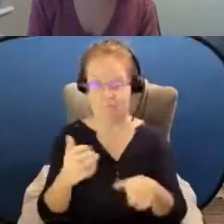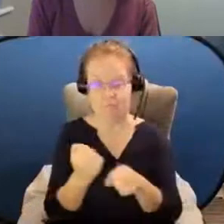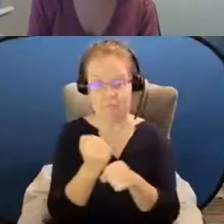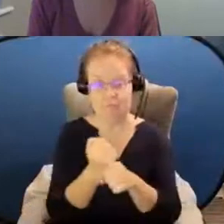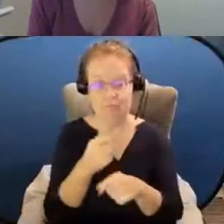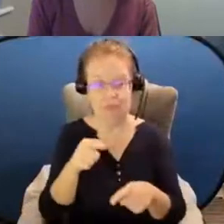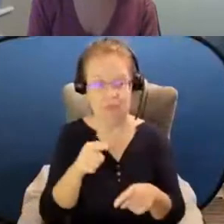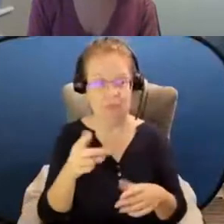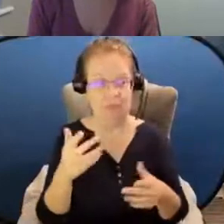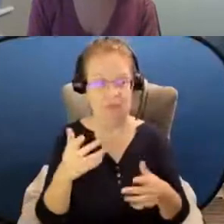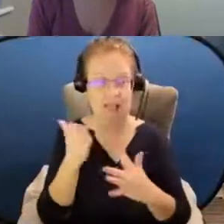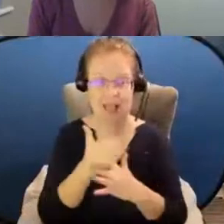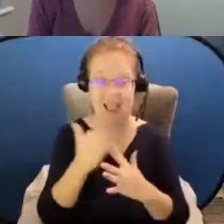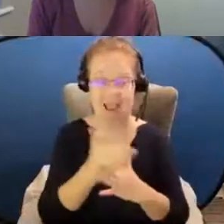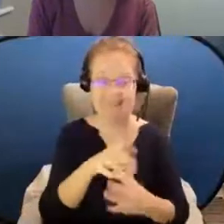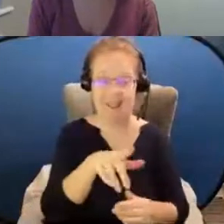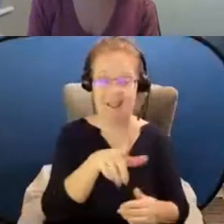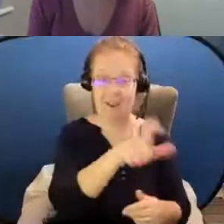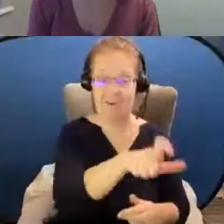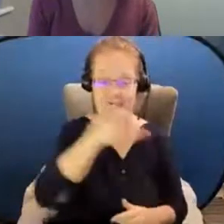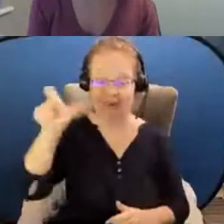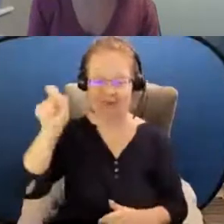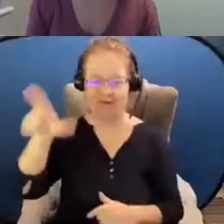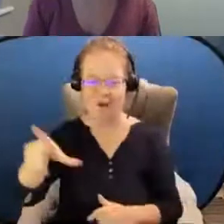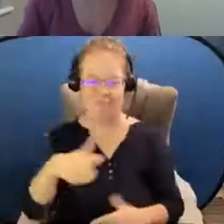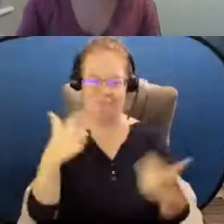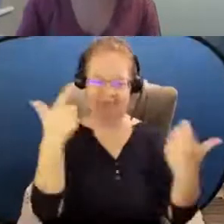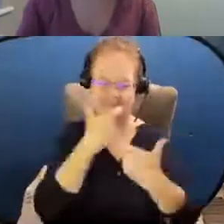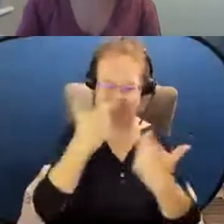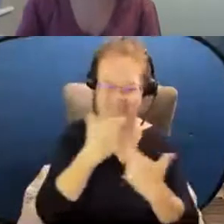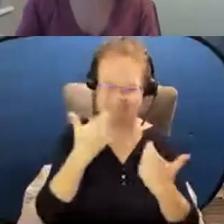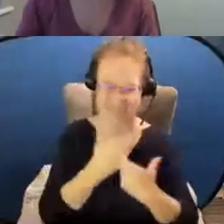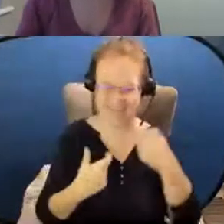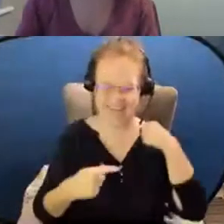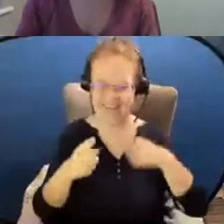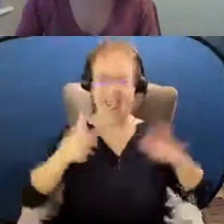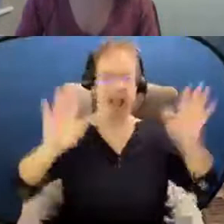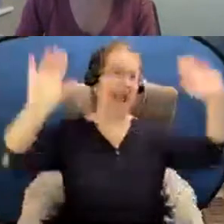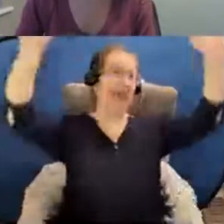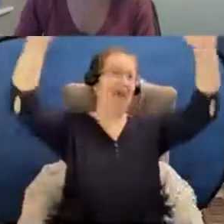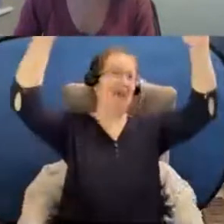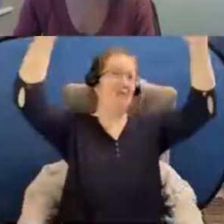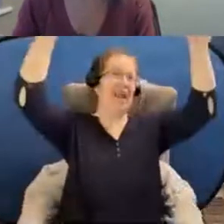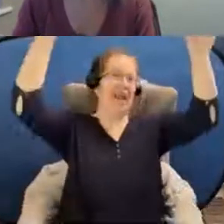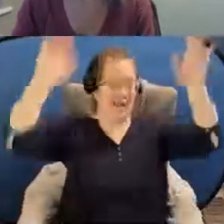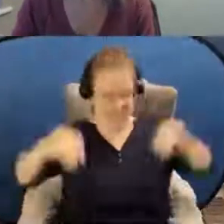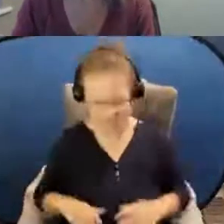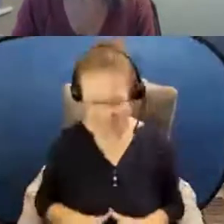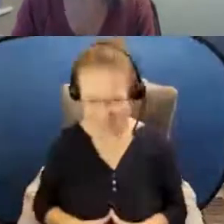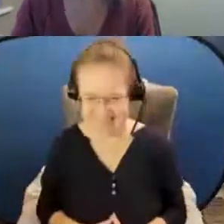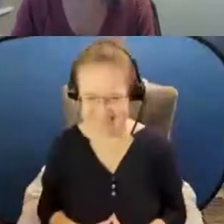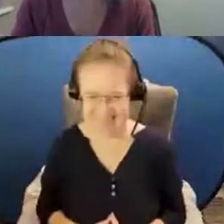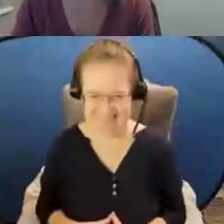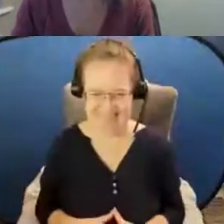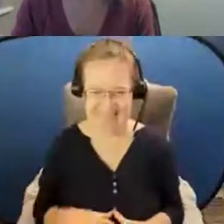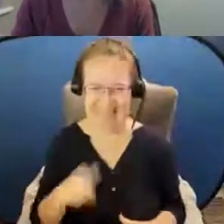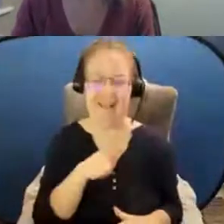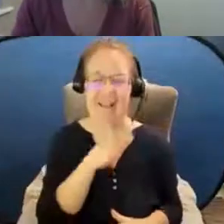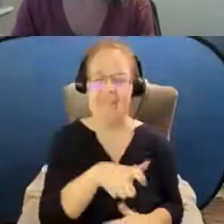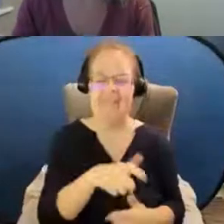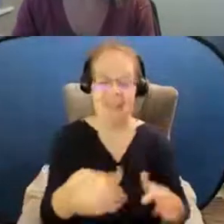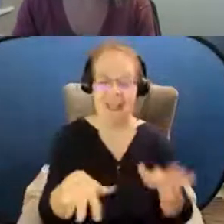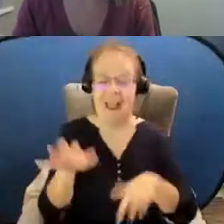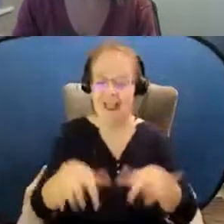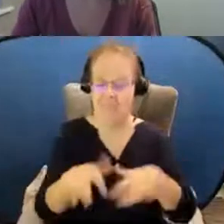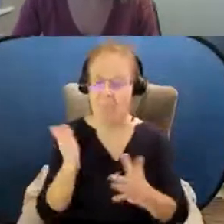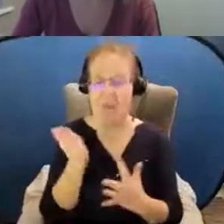an accessible drag and drop interaction for the card drop component. Hallelujah. It's fully keyboard accessible, and